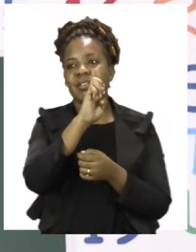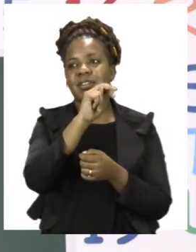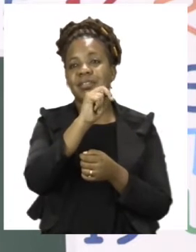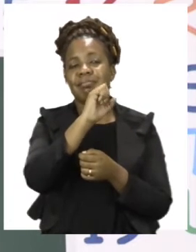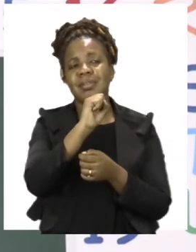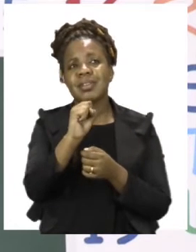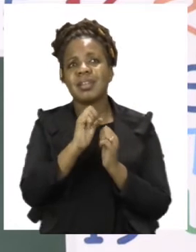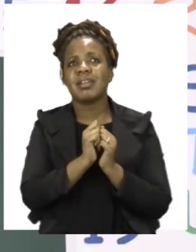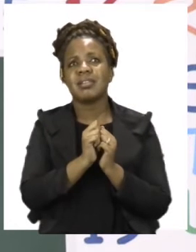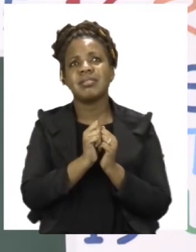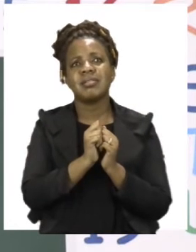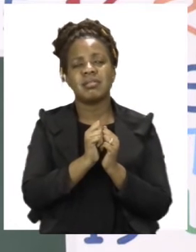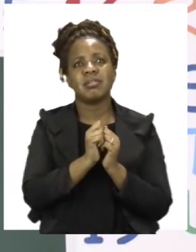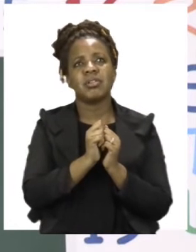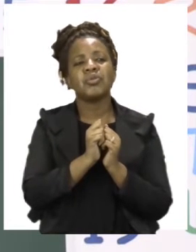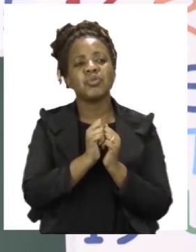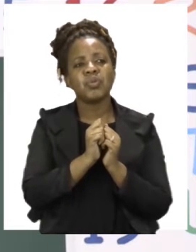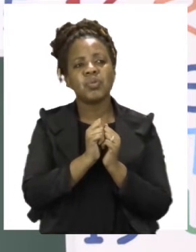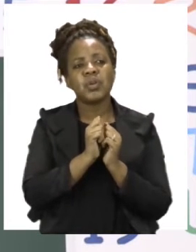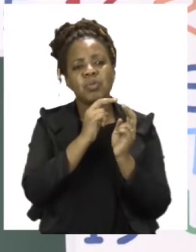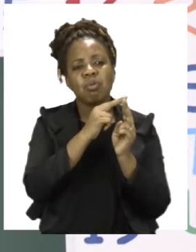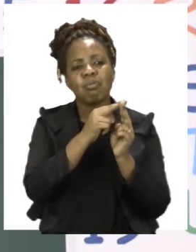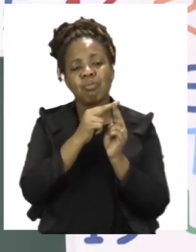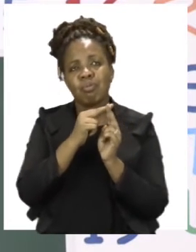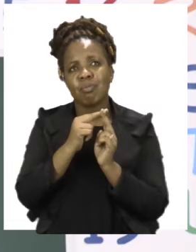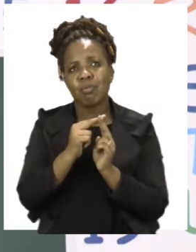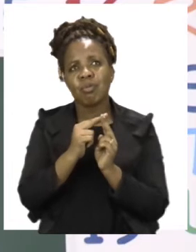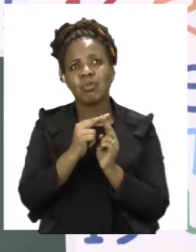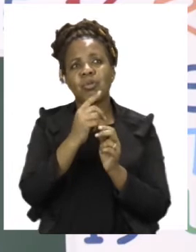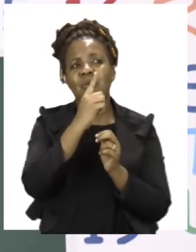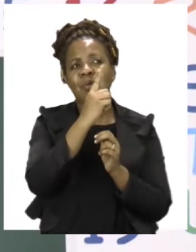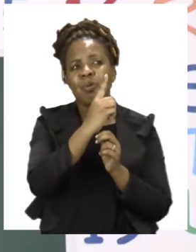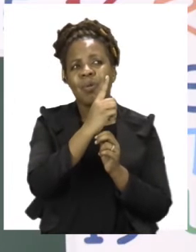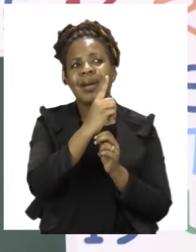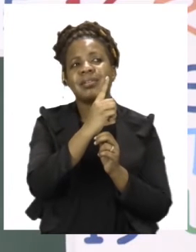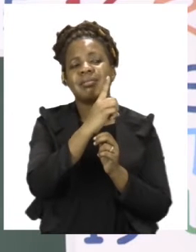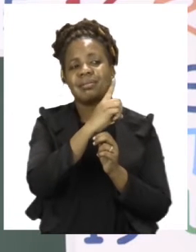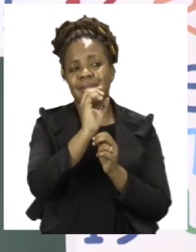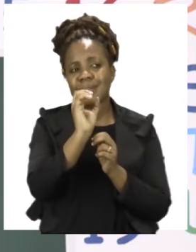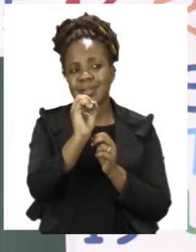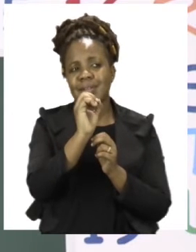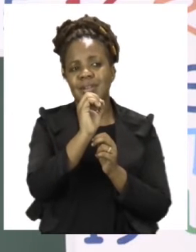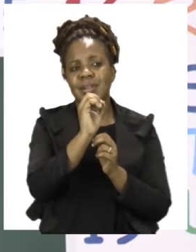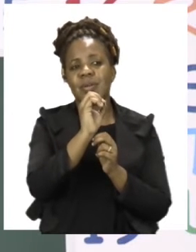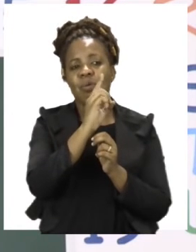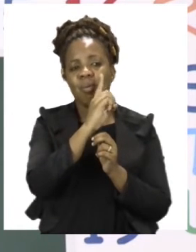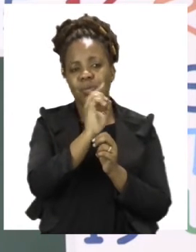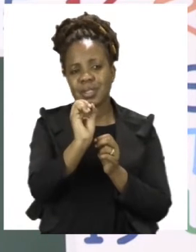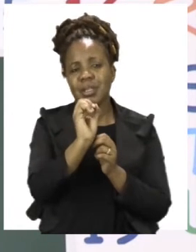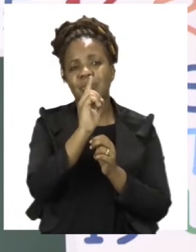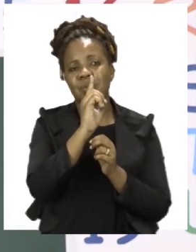borrow 1 10? And Mr. Tens will look and say, okay, I'm going to give